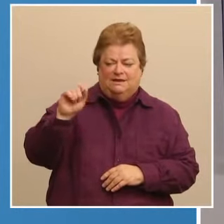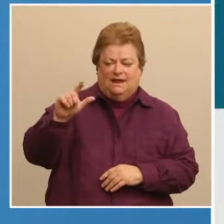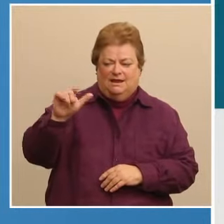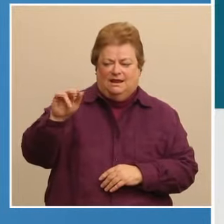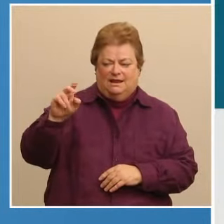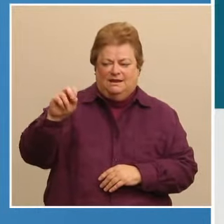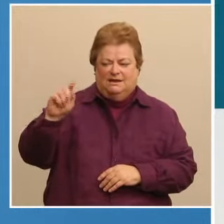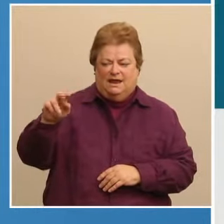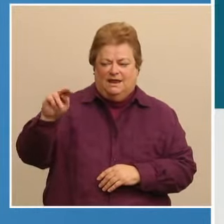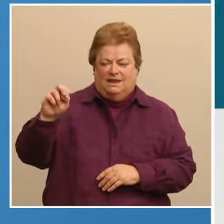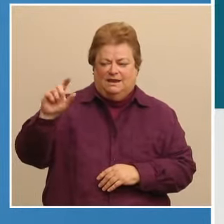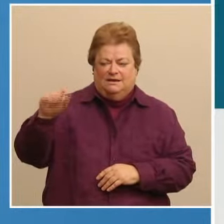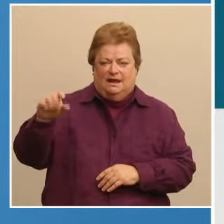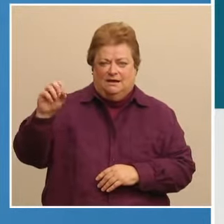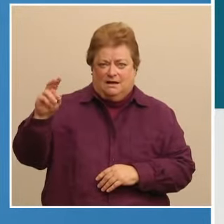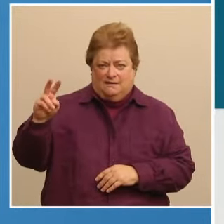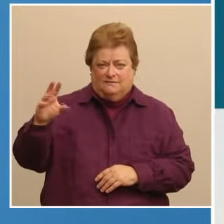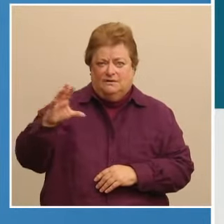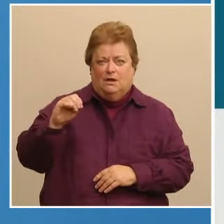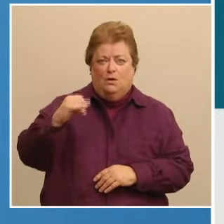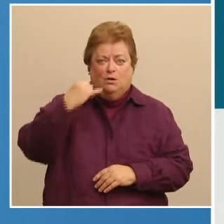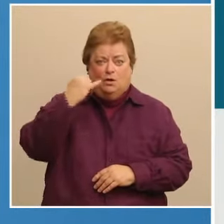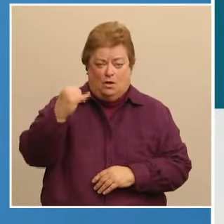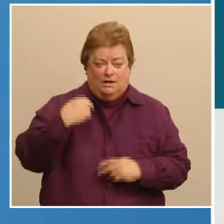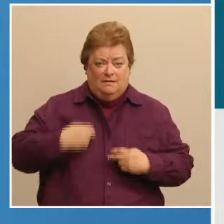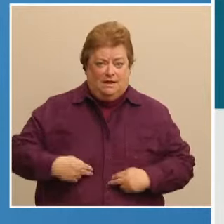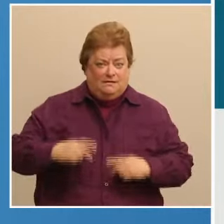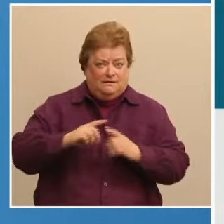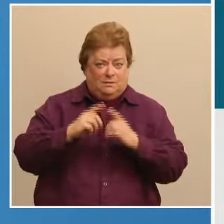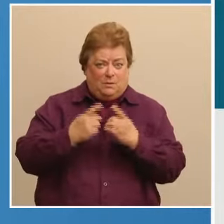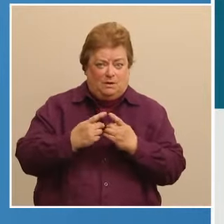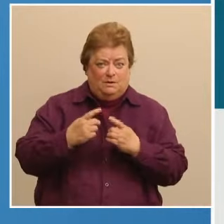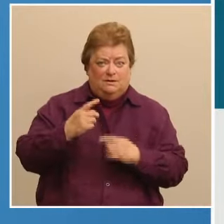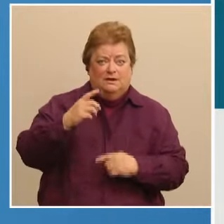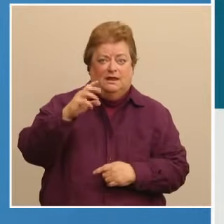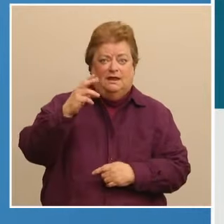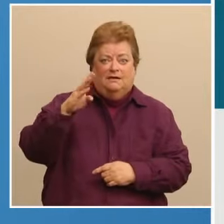covid19.lincoln.ne.gov, or by calling the Health Department hotline at